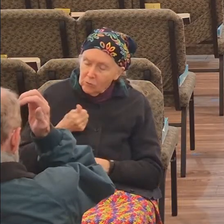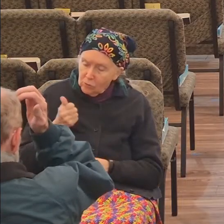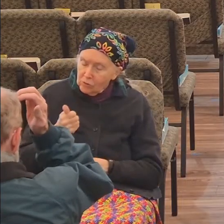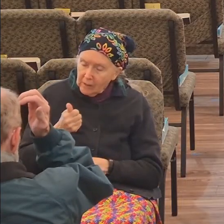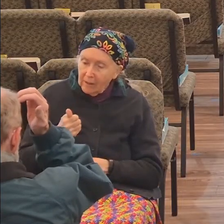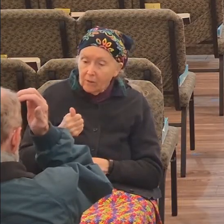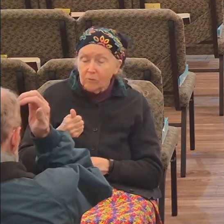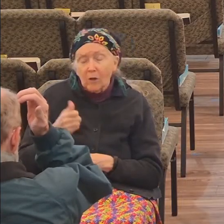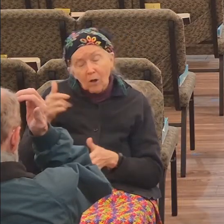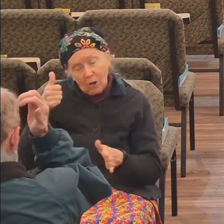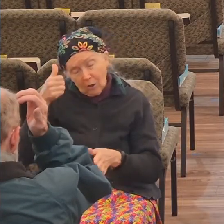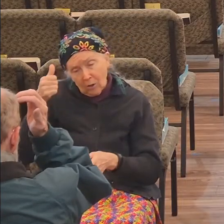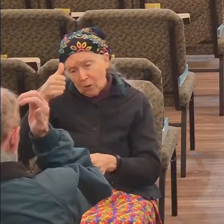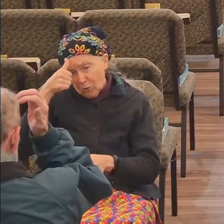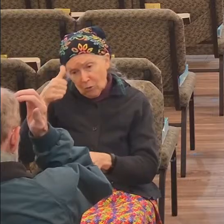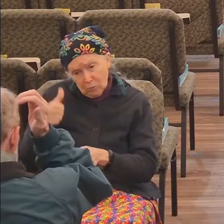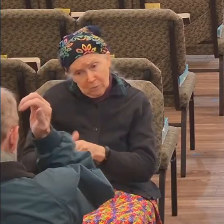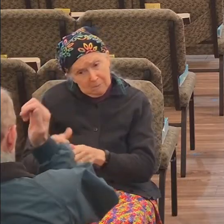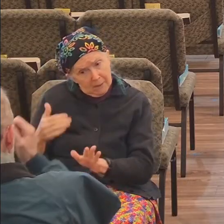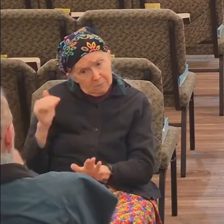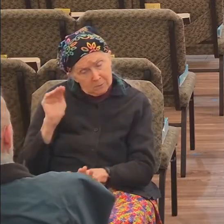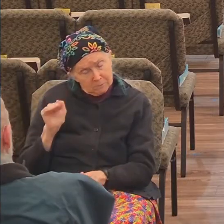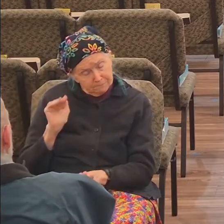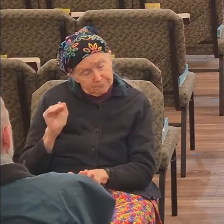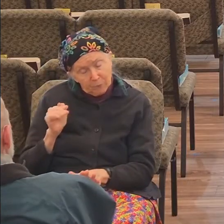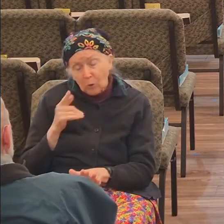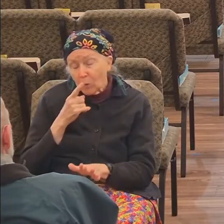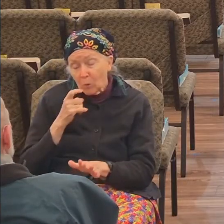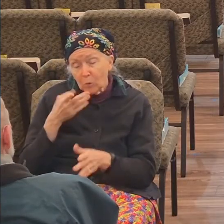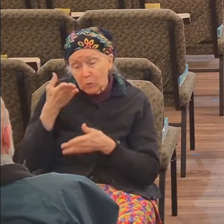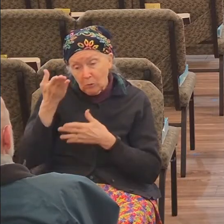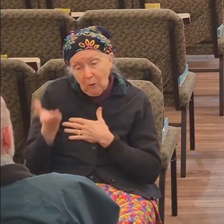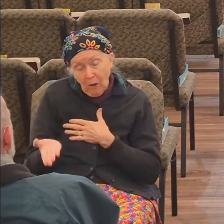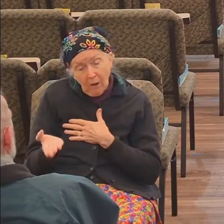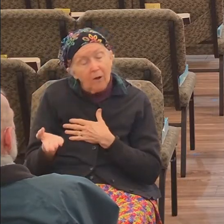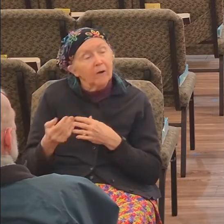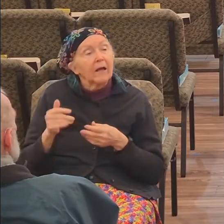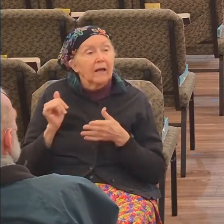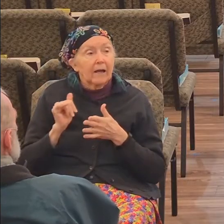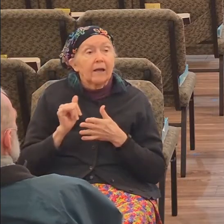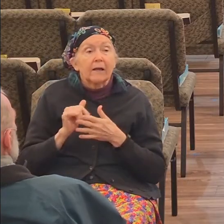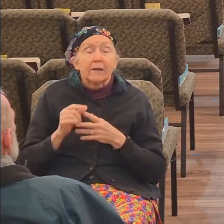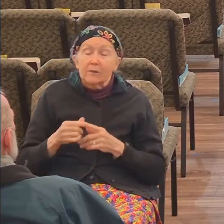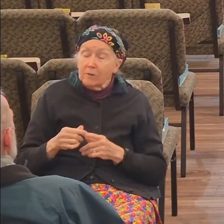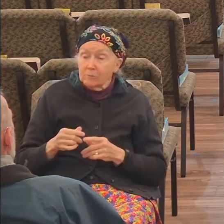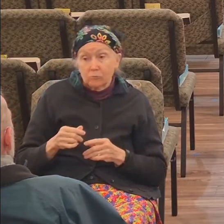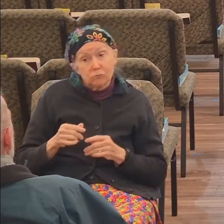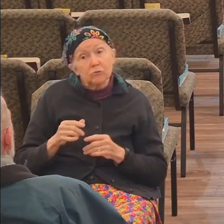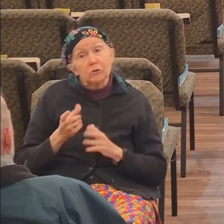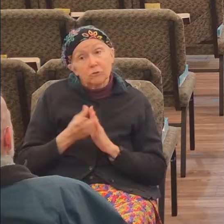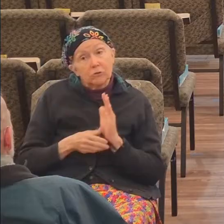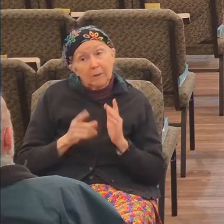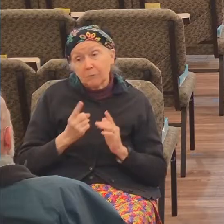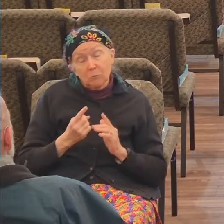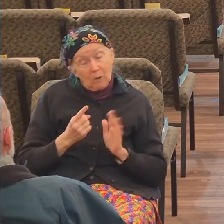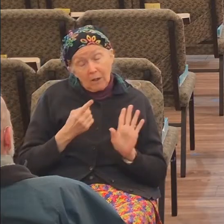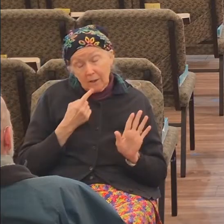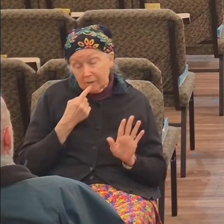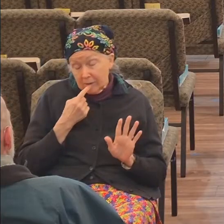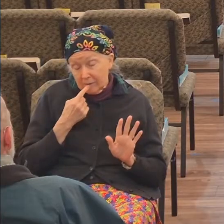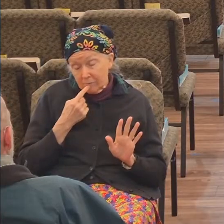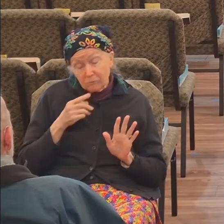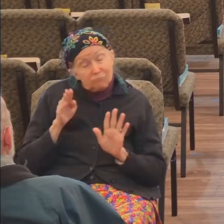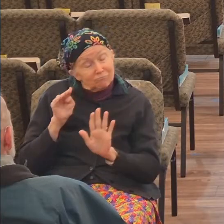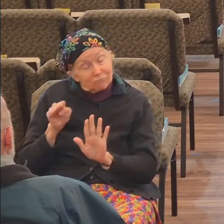already are. That's really what you're going to see in these first three chapters, especially chapter 1, okay? And that's important